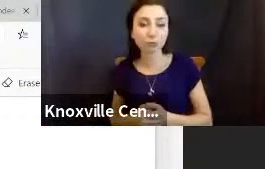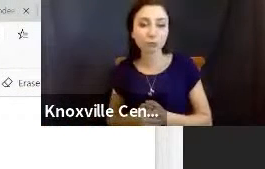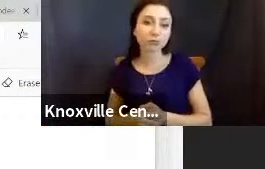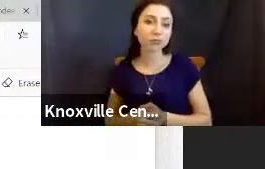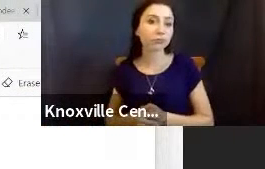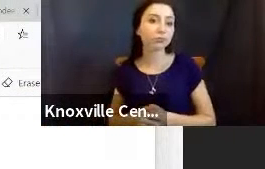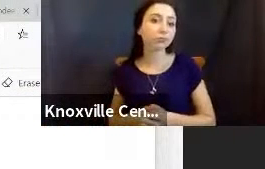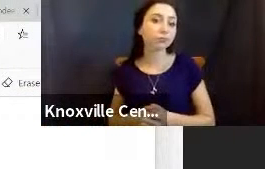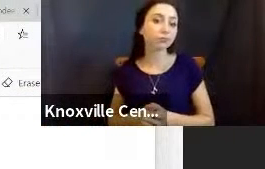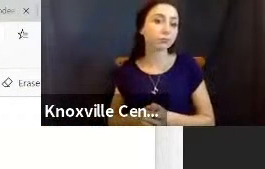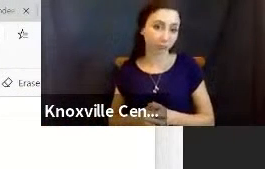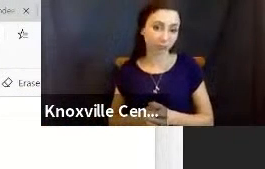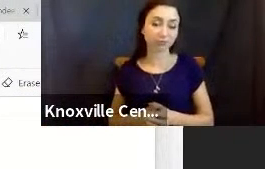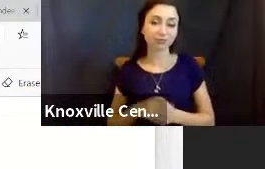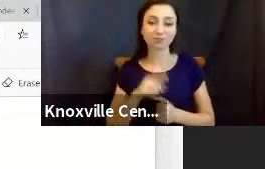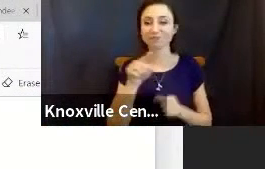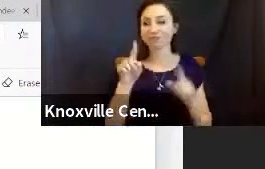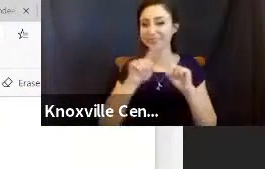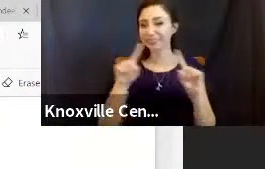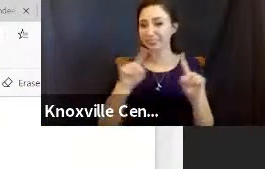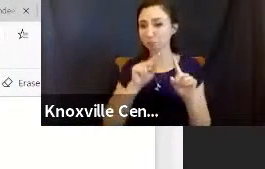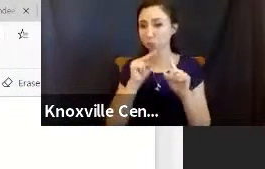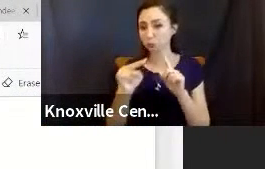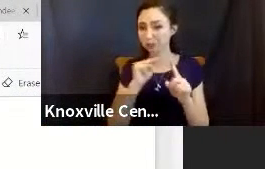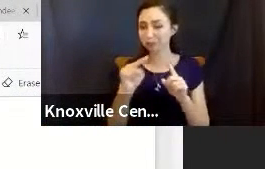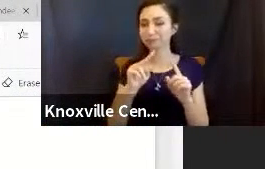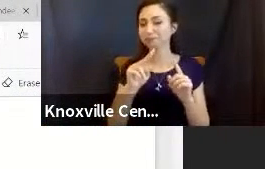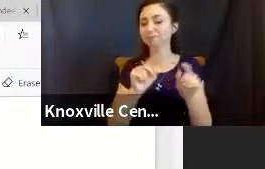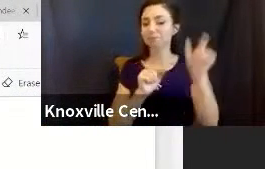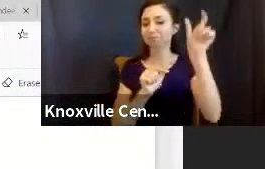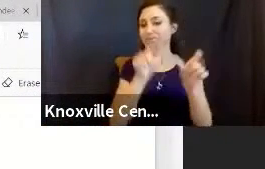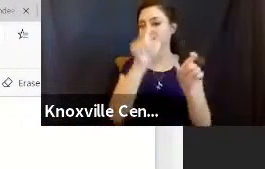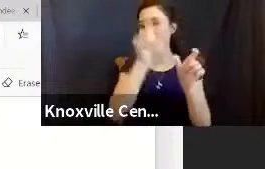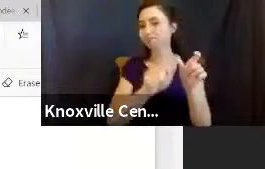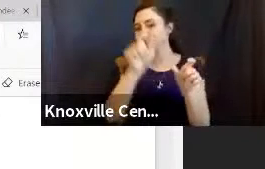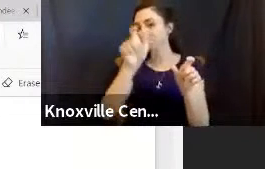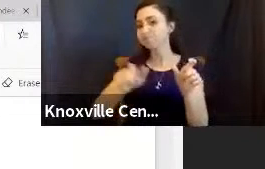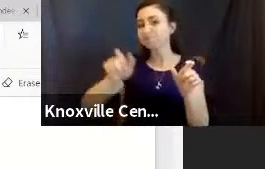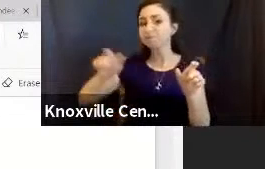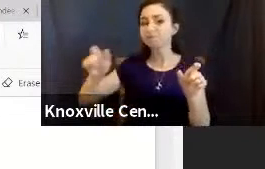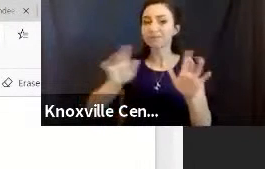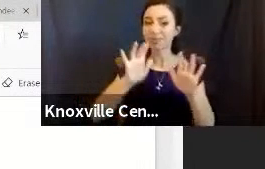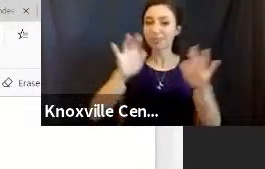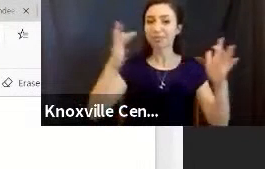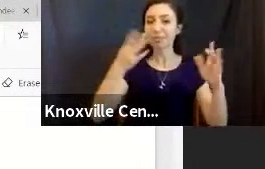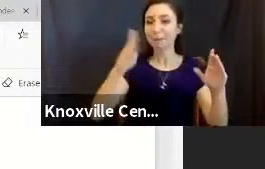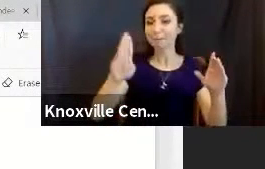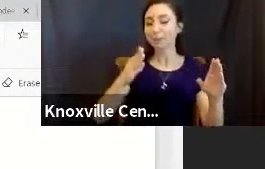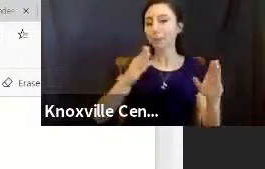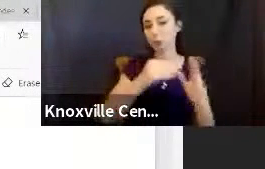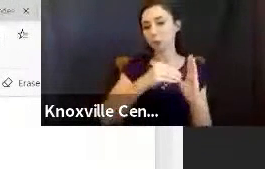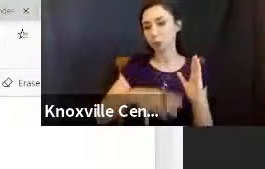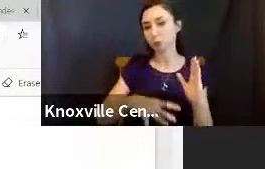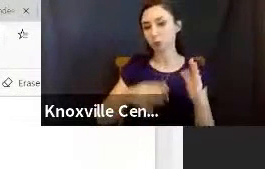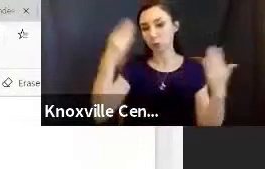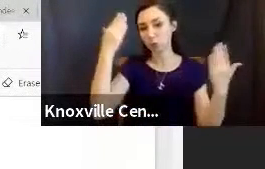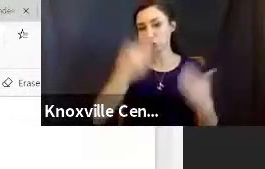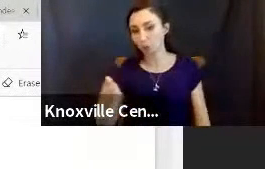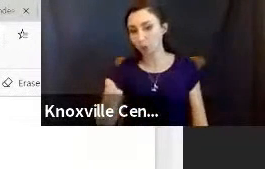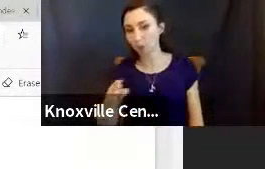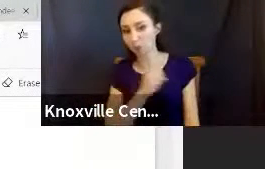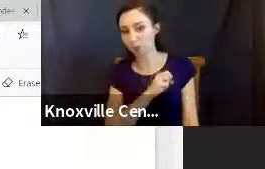So this just gives you a different view. It's a bar graph, and it has the light blue is the students and the dark blue is